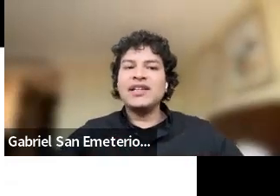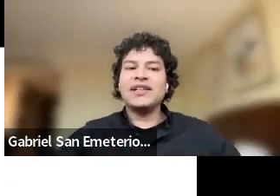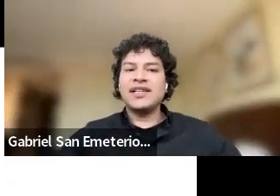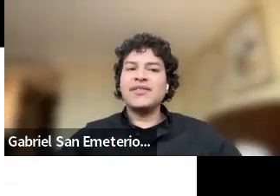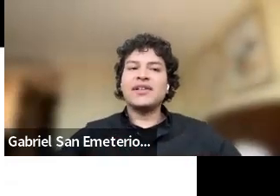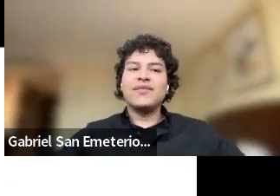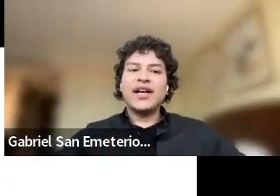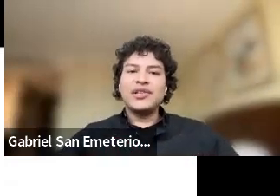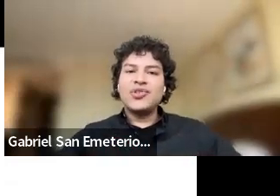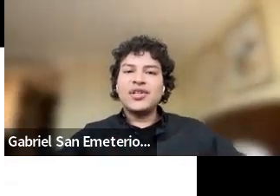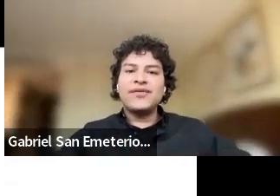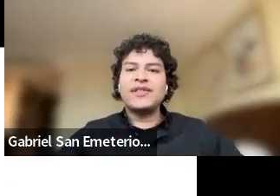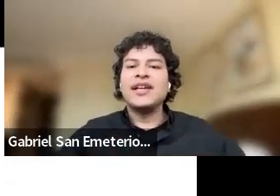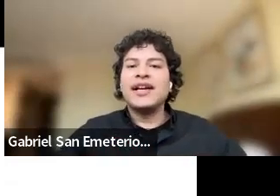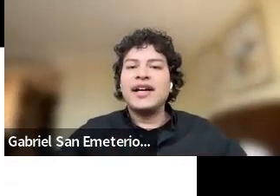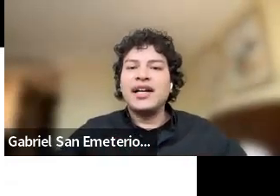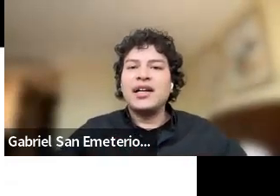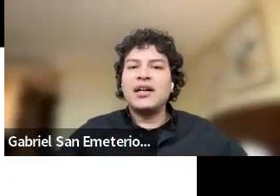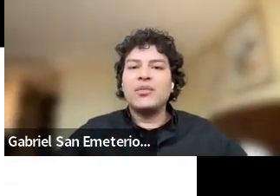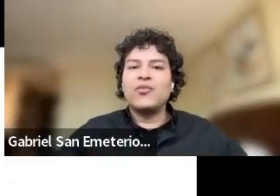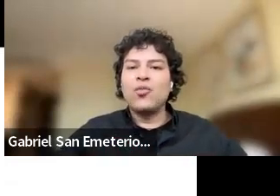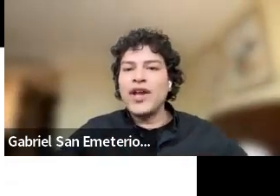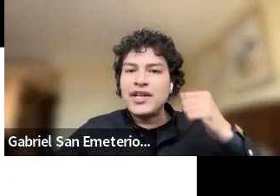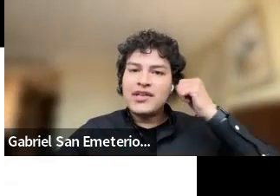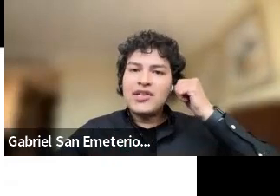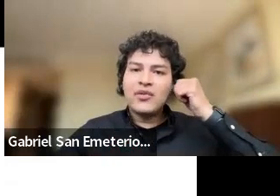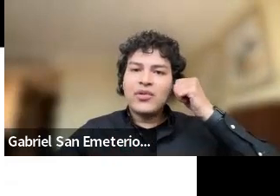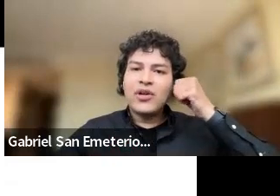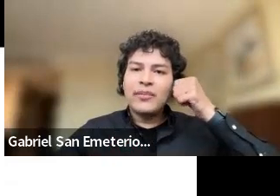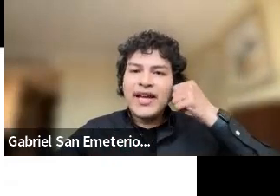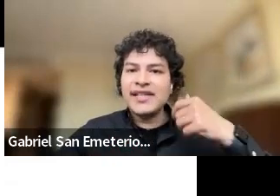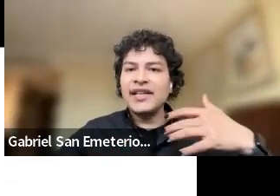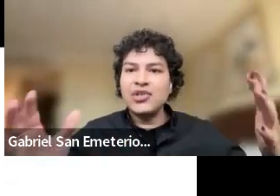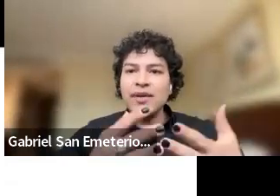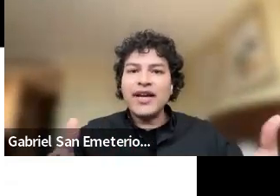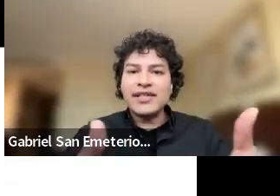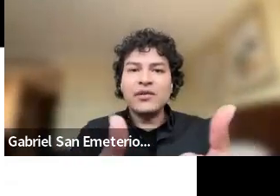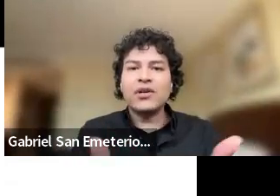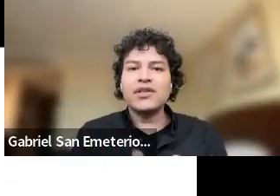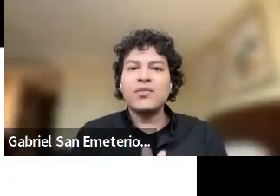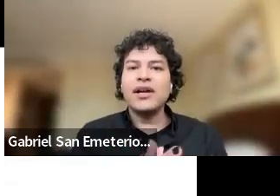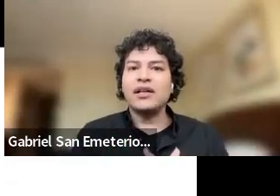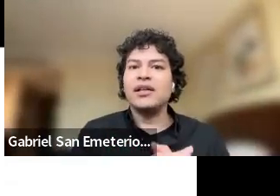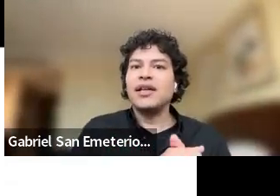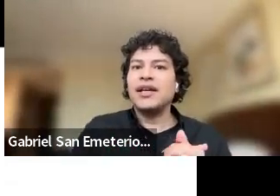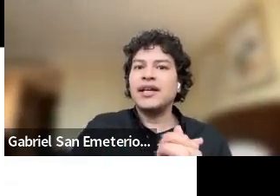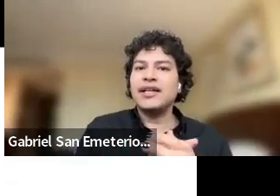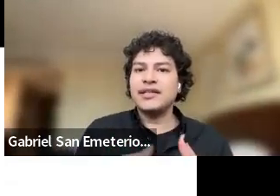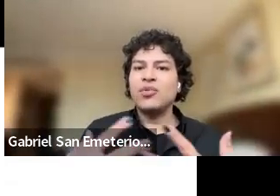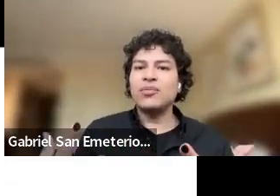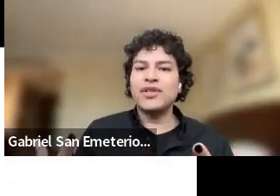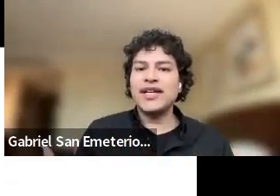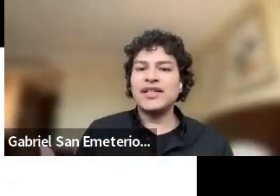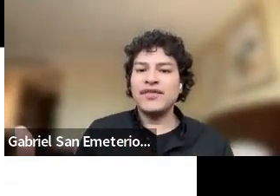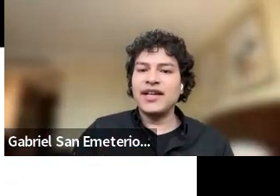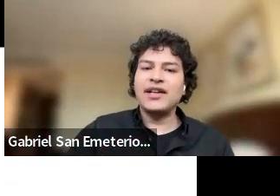We've seen a significant value shift when, you know, we were all masking. Two-way masking works well. It